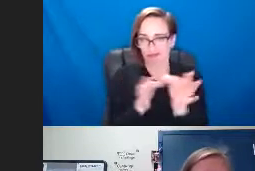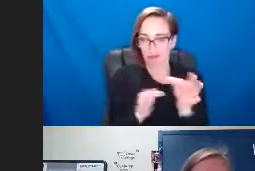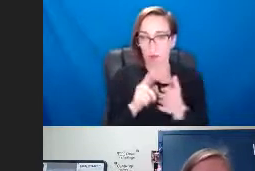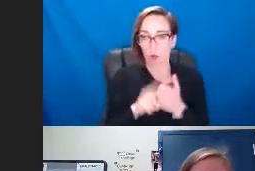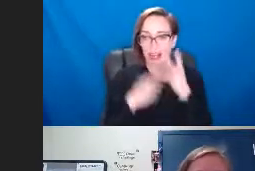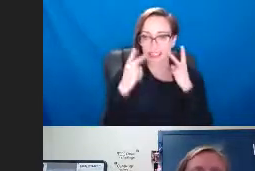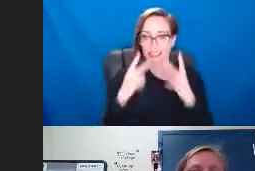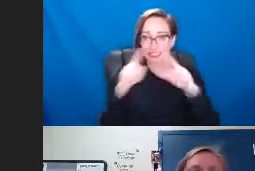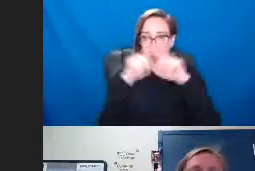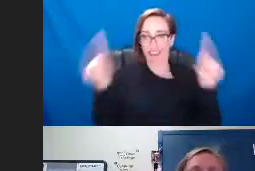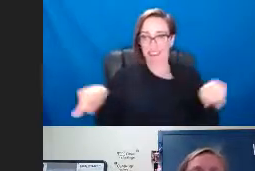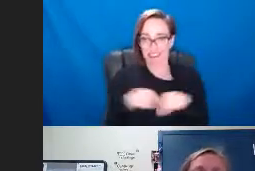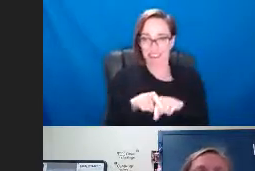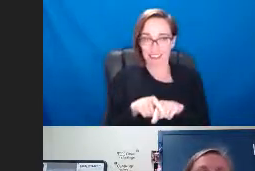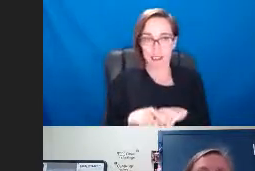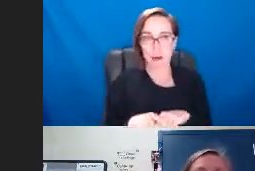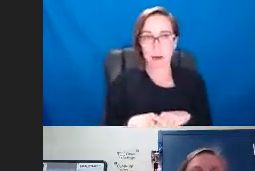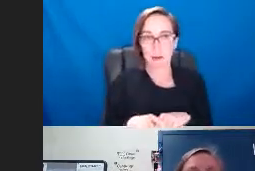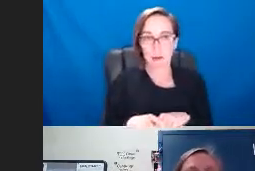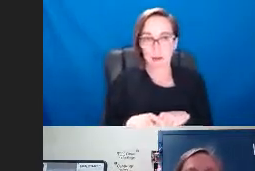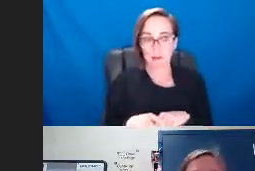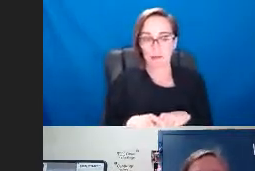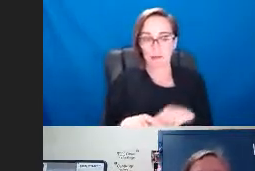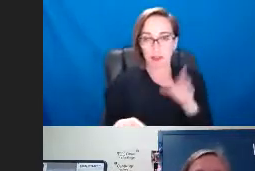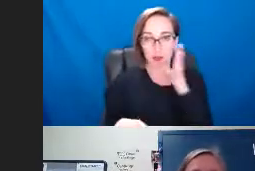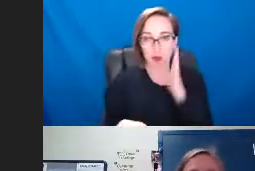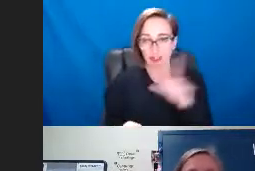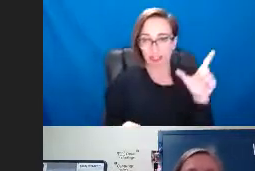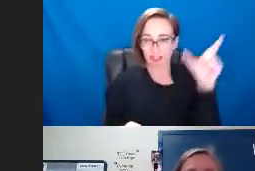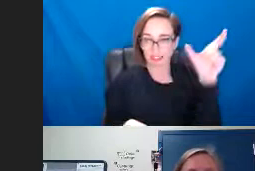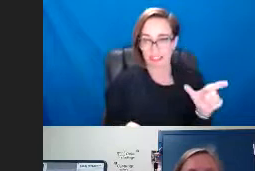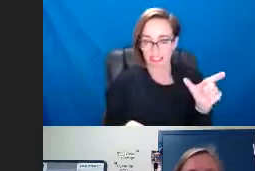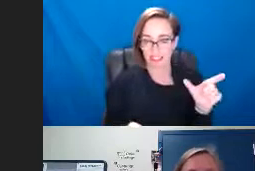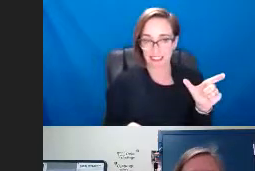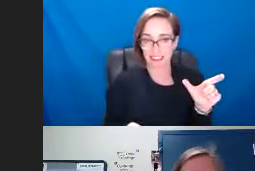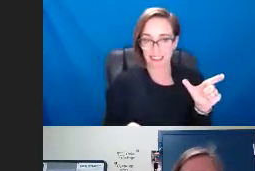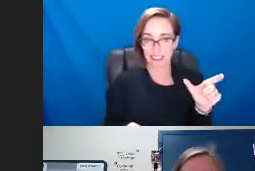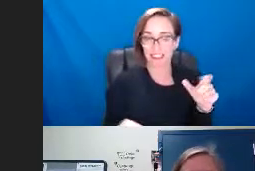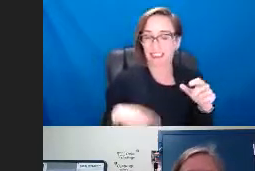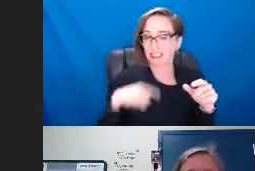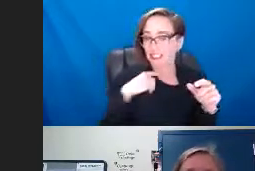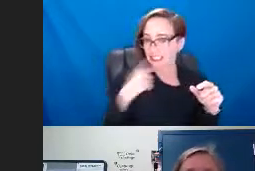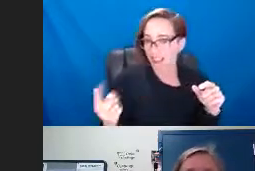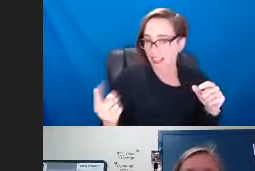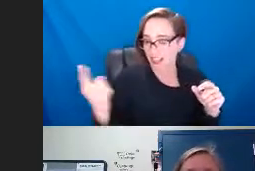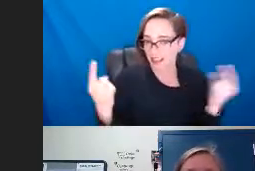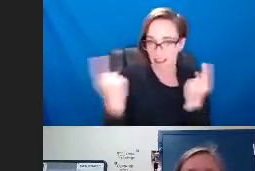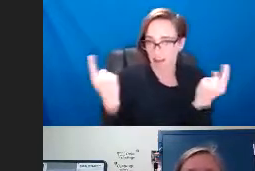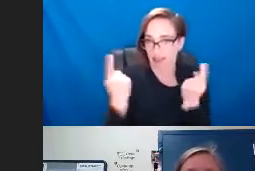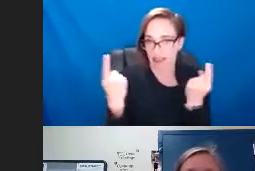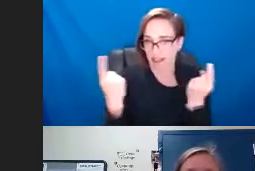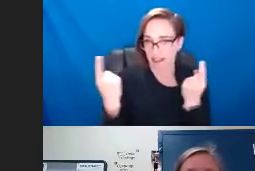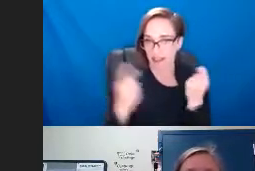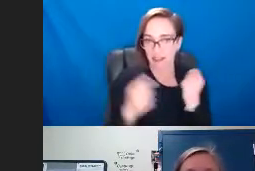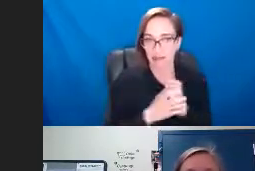see interpretation. The woman on the left is obviously telling her something. you